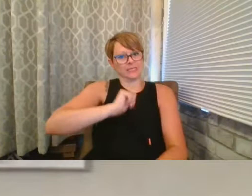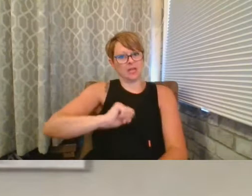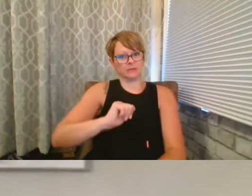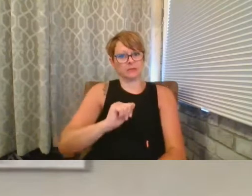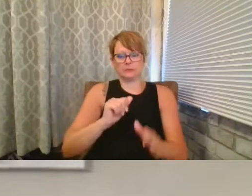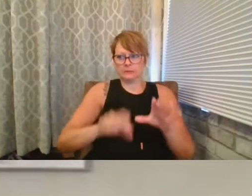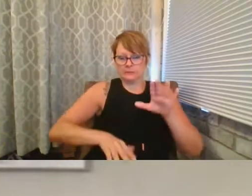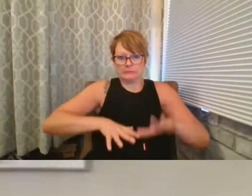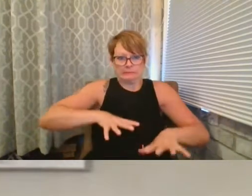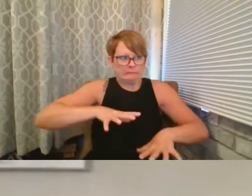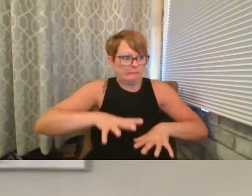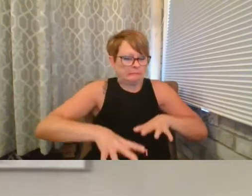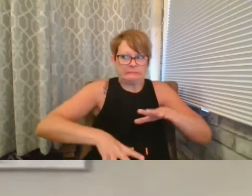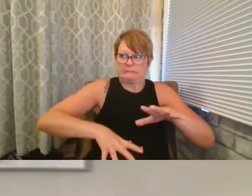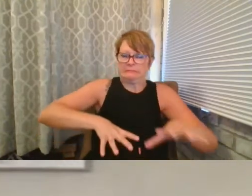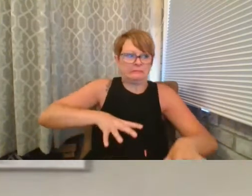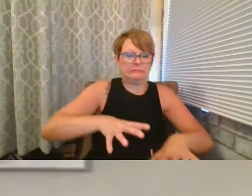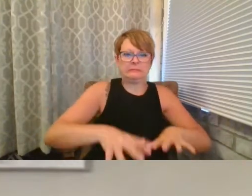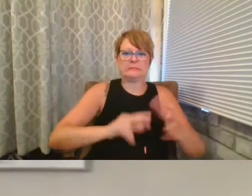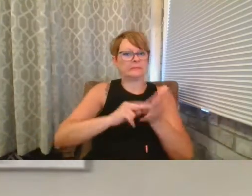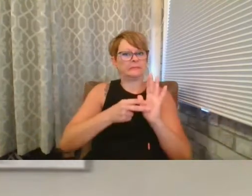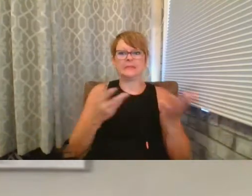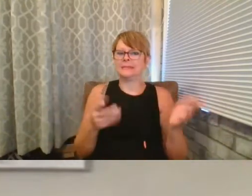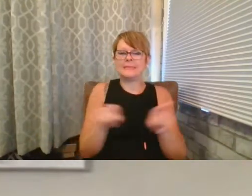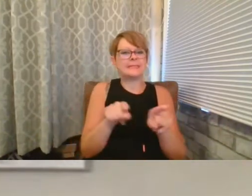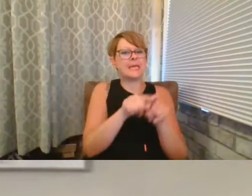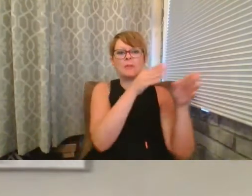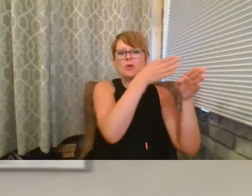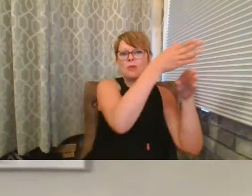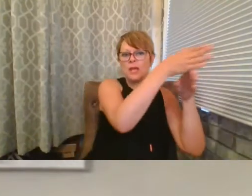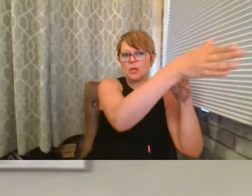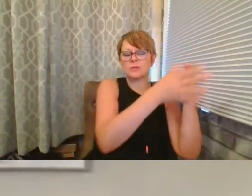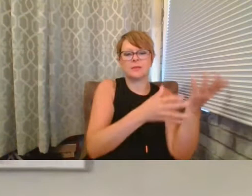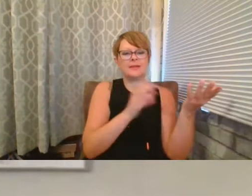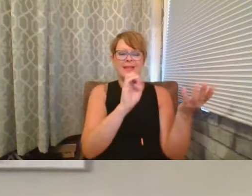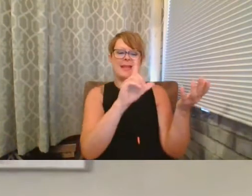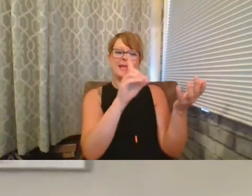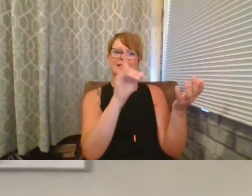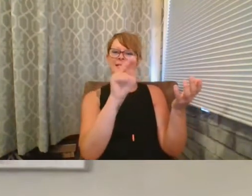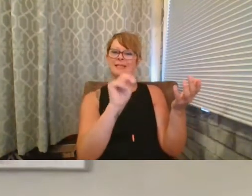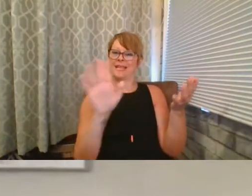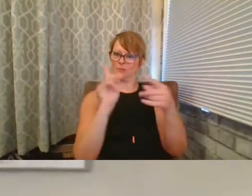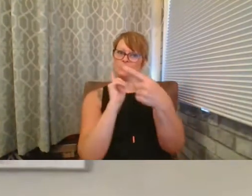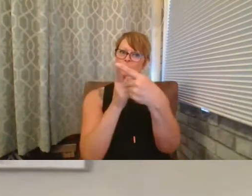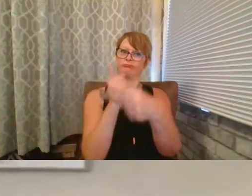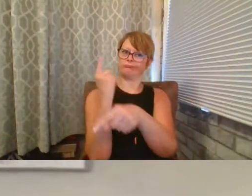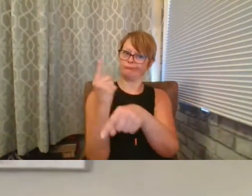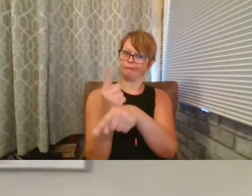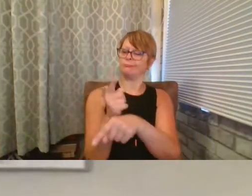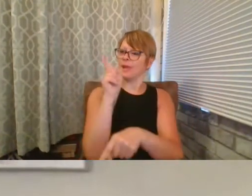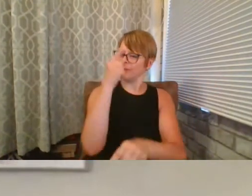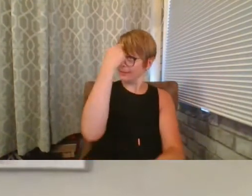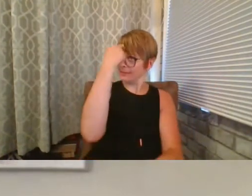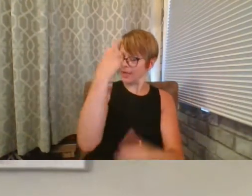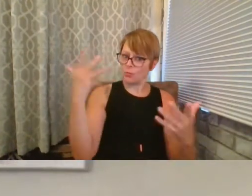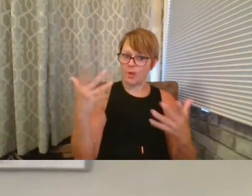that, it seems to the same thing goes with career as well. Is that to Eldin's point, you have to have that mindset that you cannot